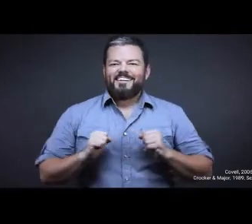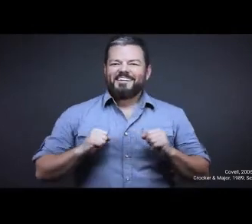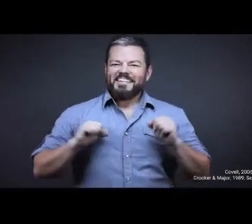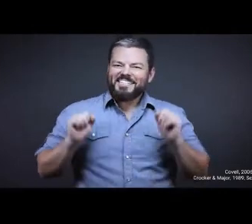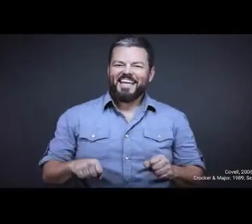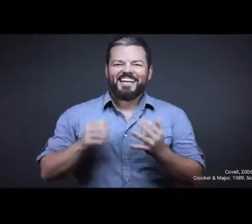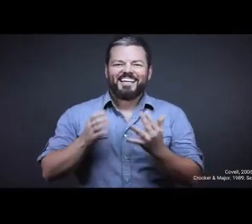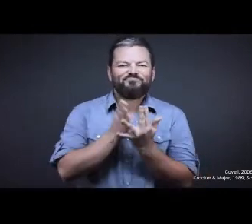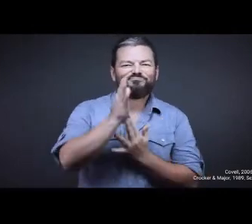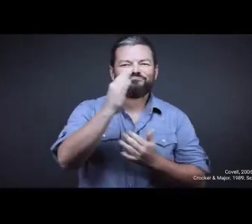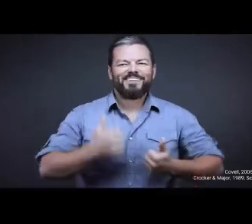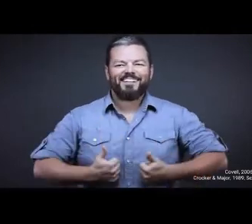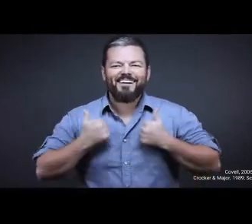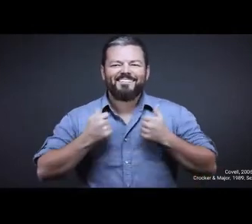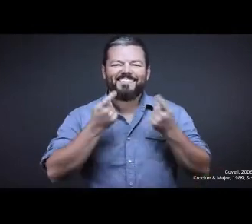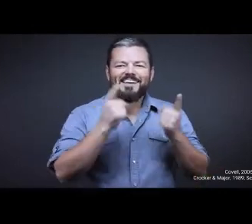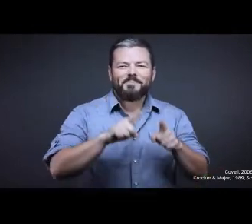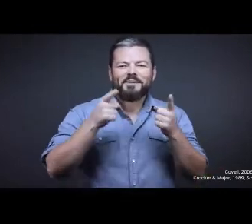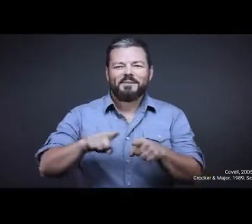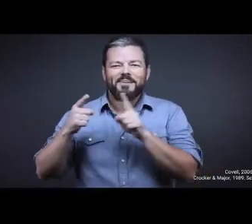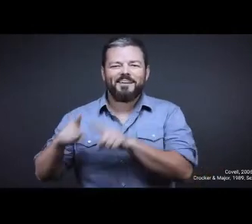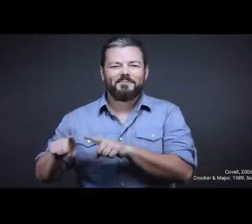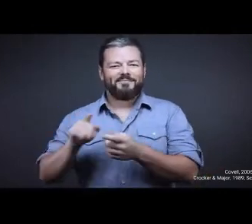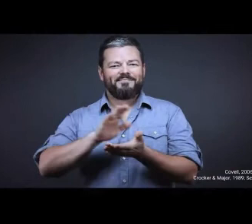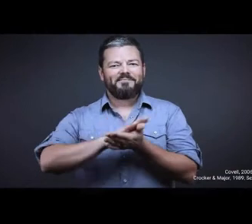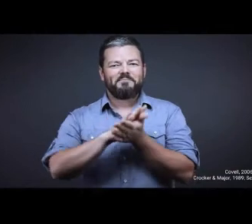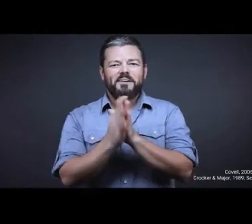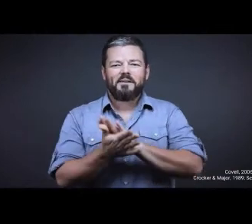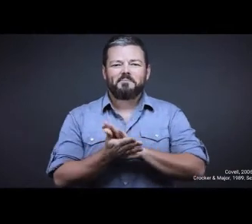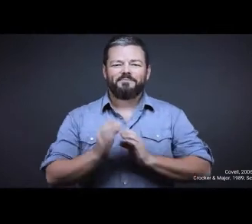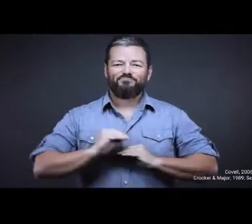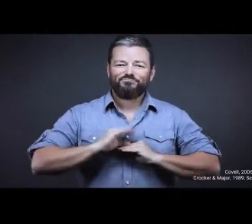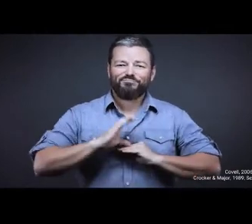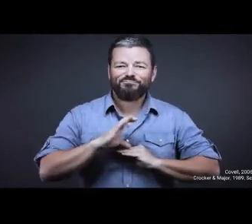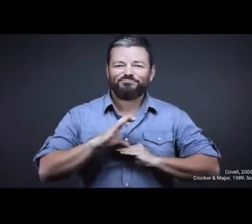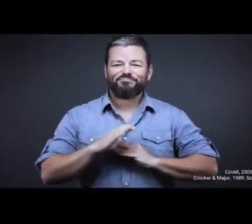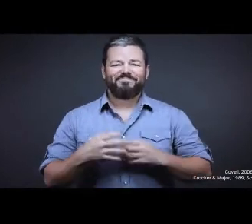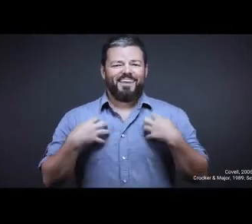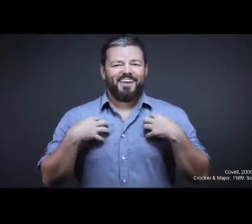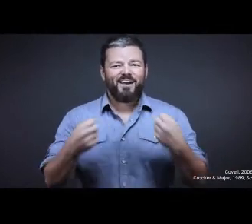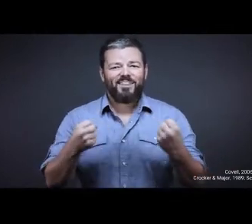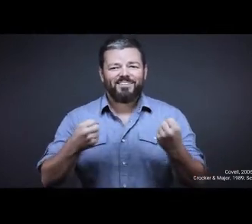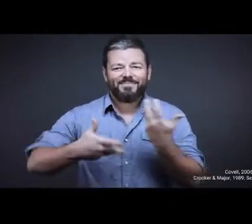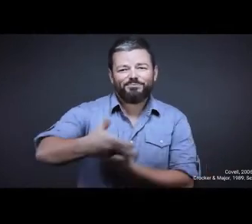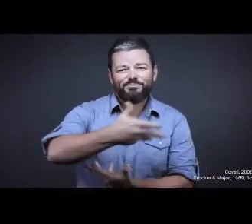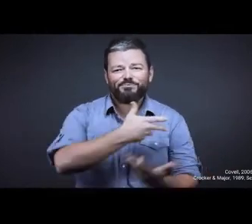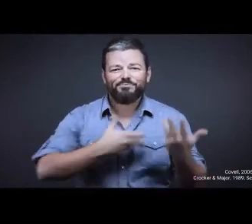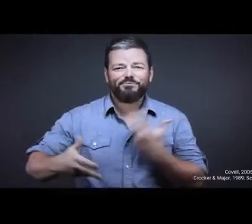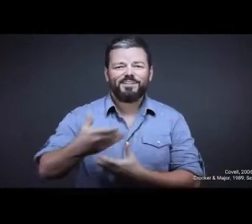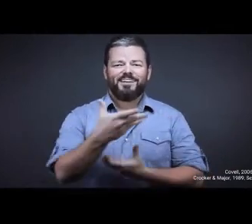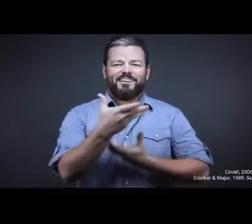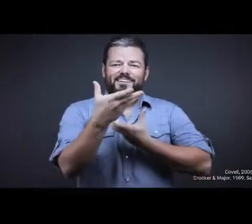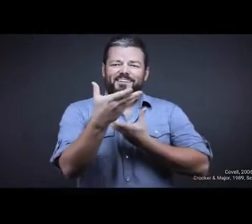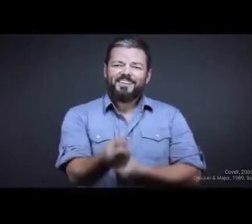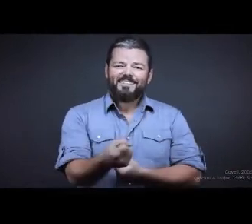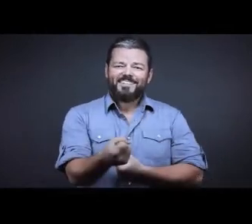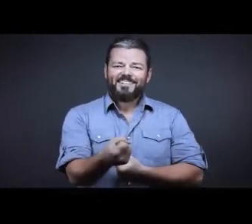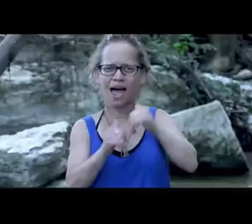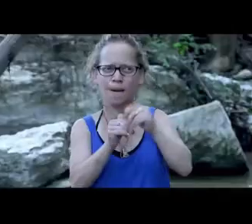resulting in greater overall well-being, confidence, and healthy social adjustment.